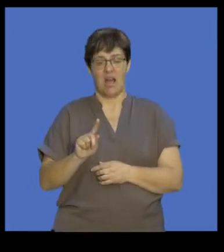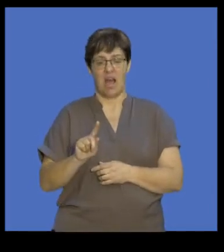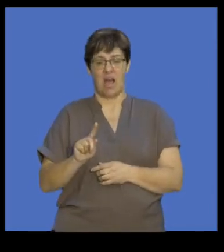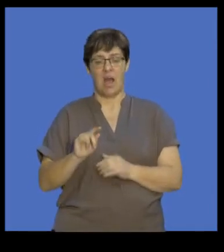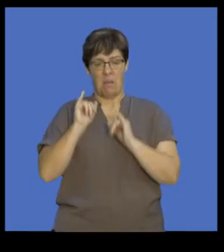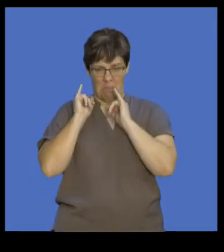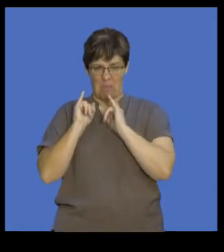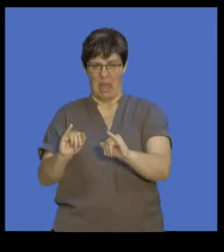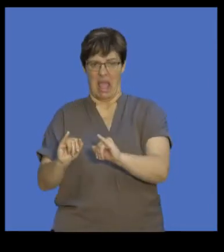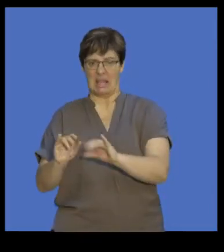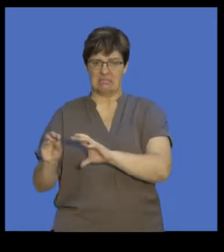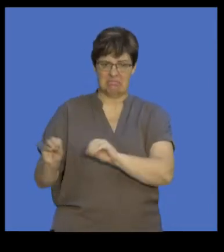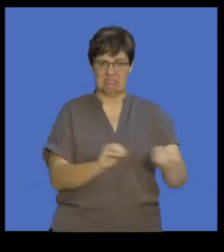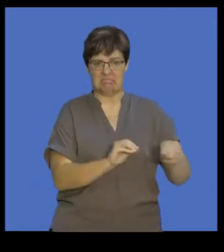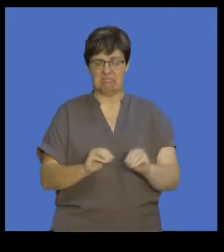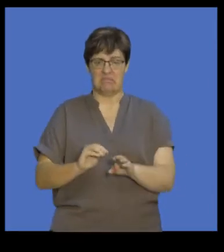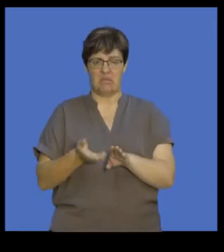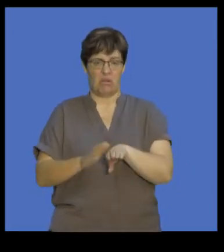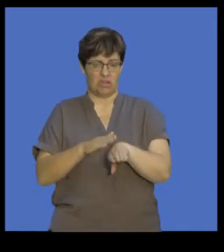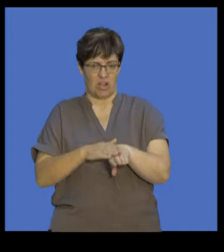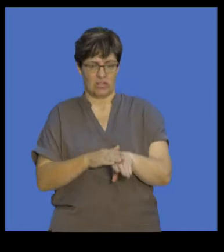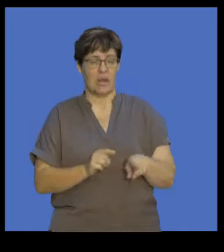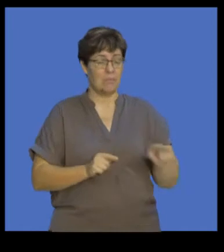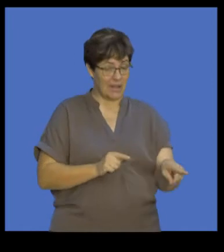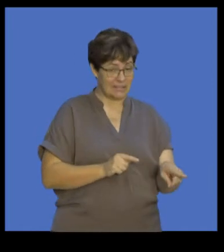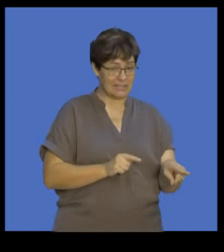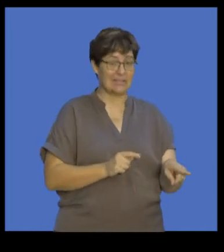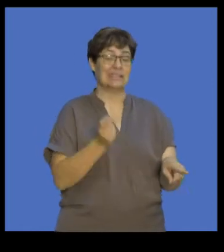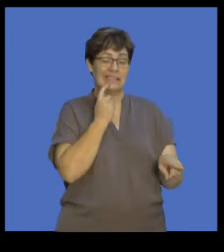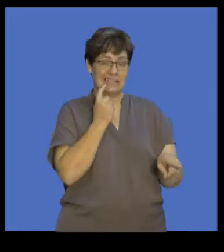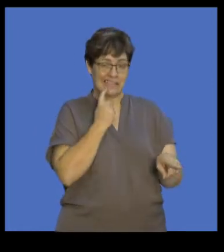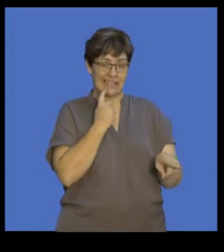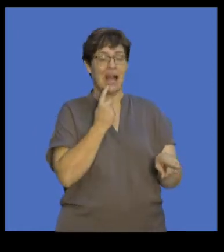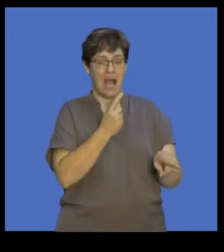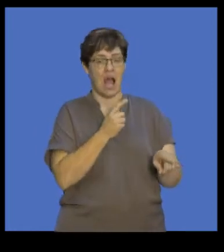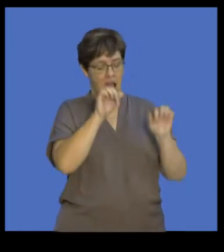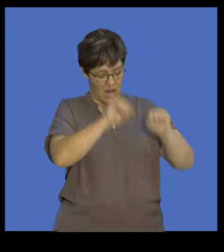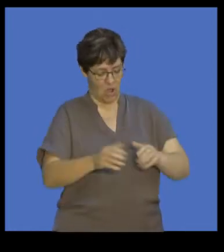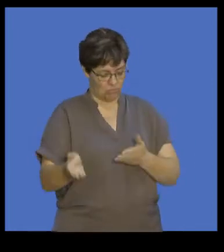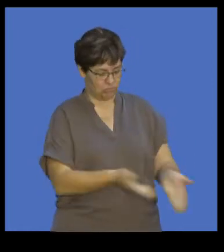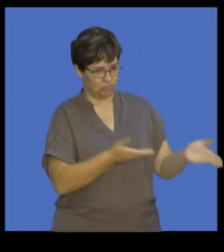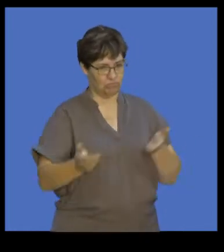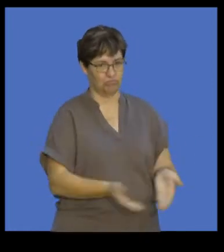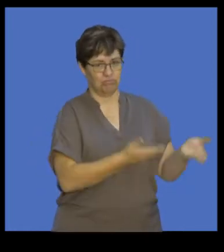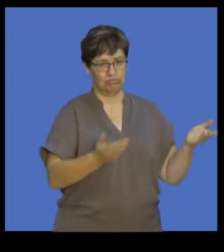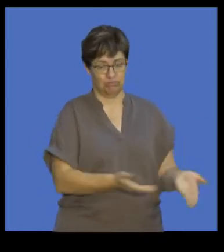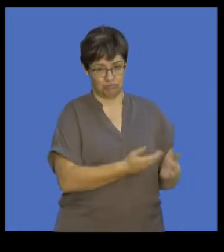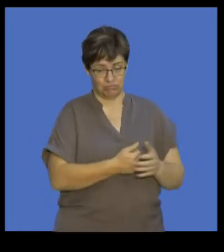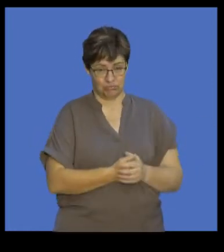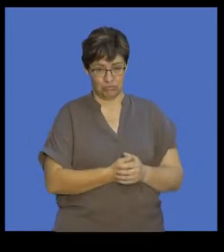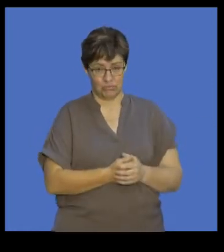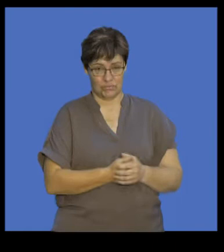conductors, while conductors are materials that allow charge to pass through, right? So